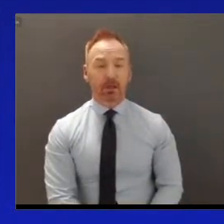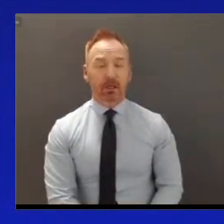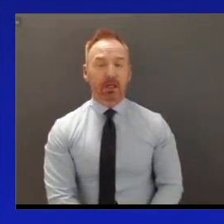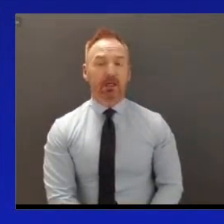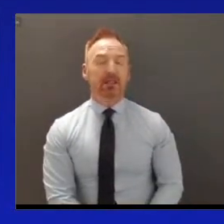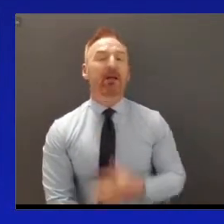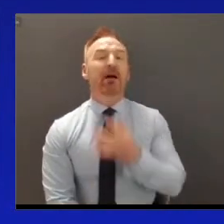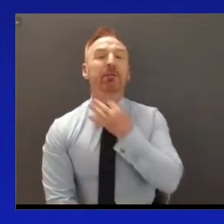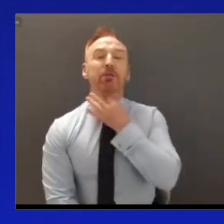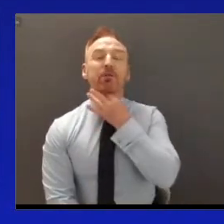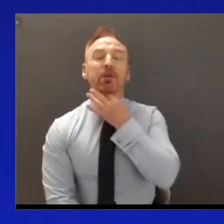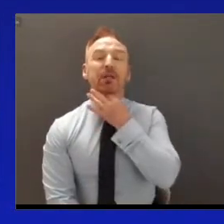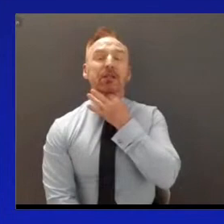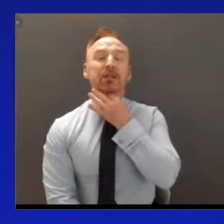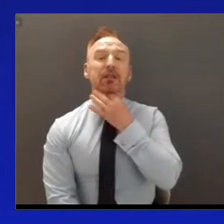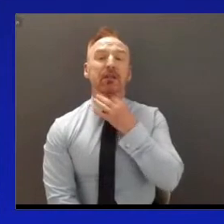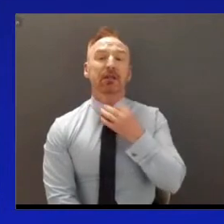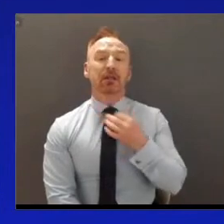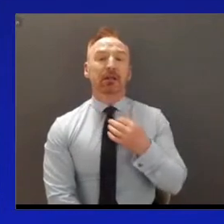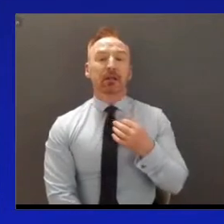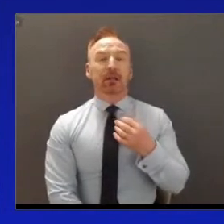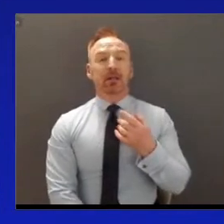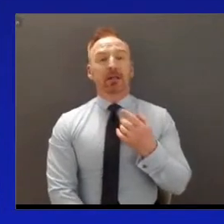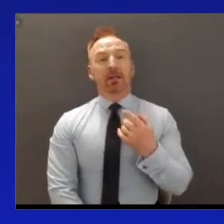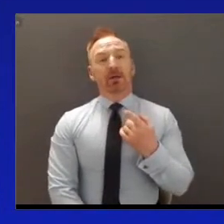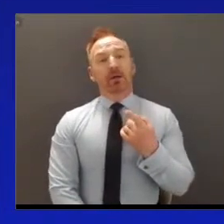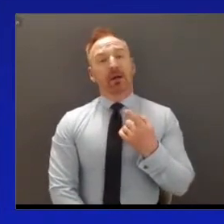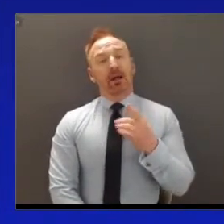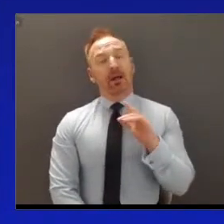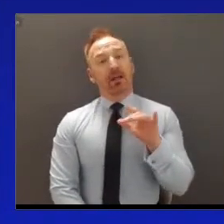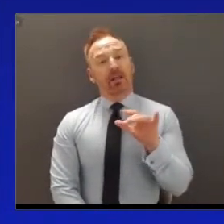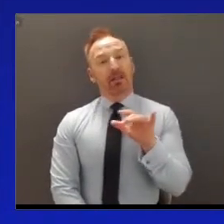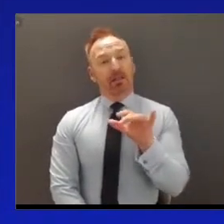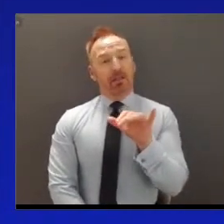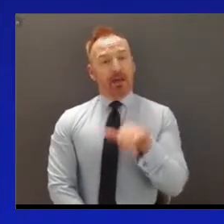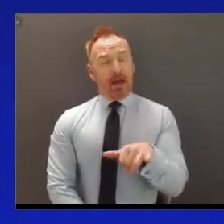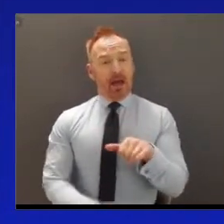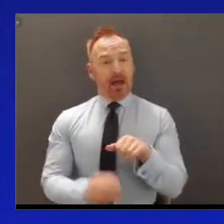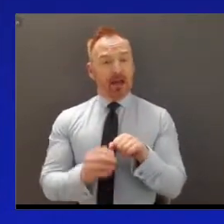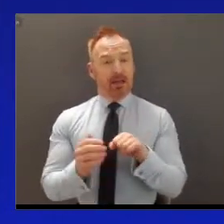we going to use that approach to